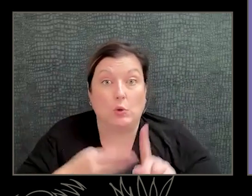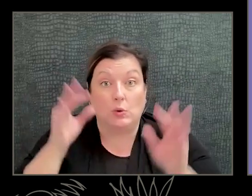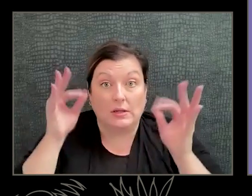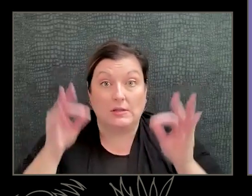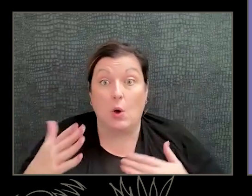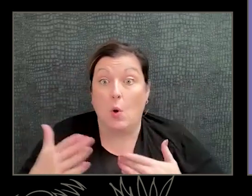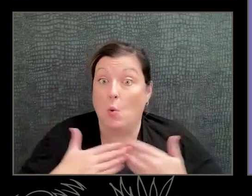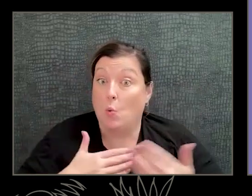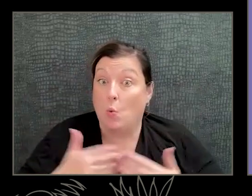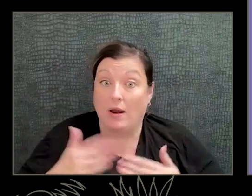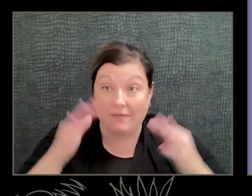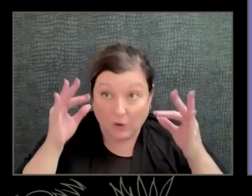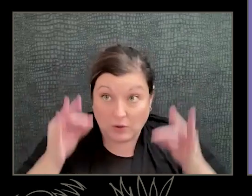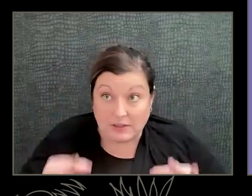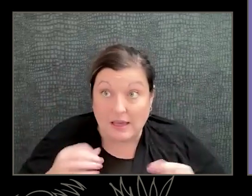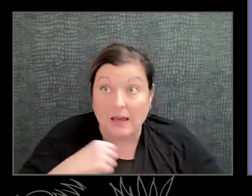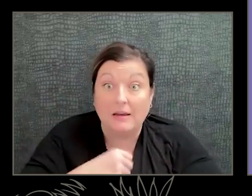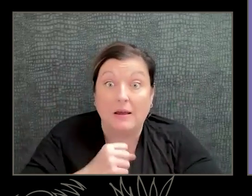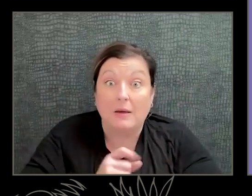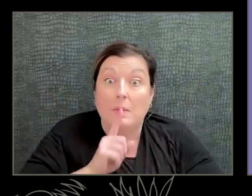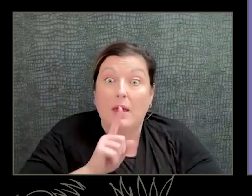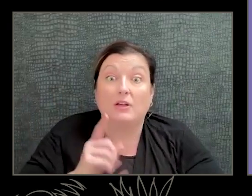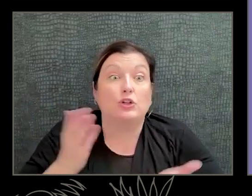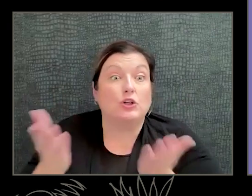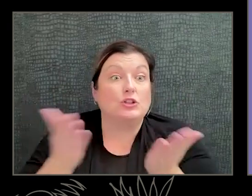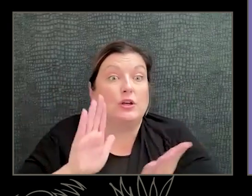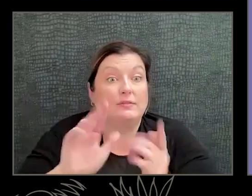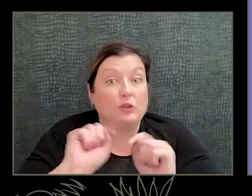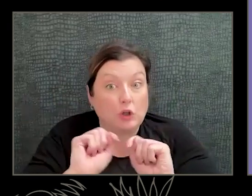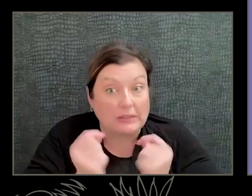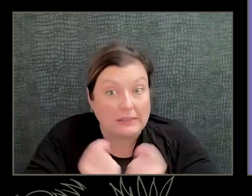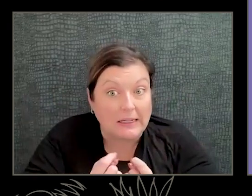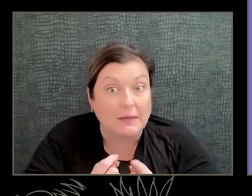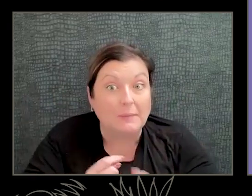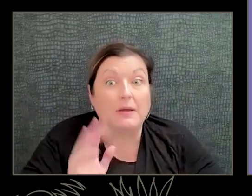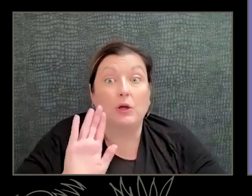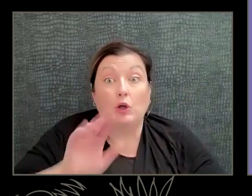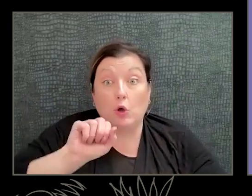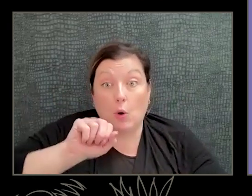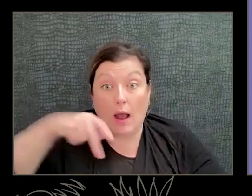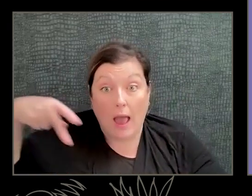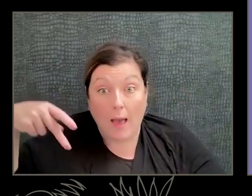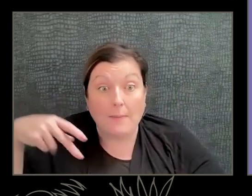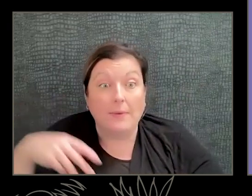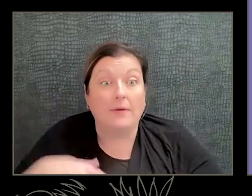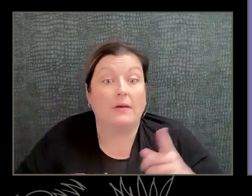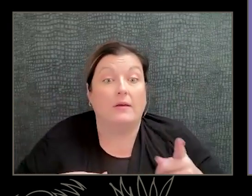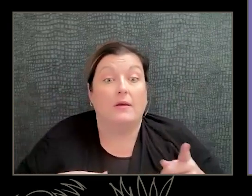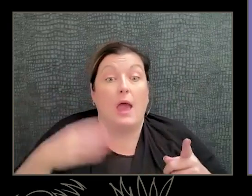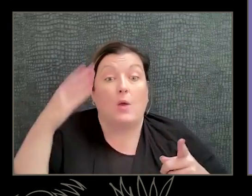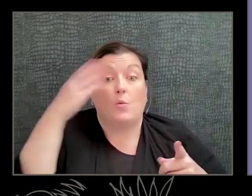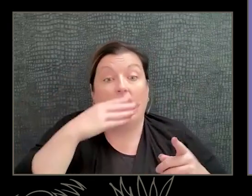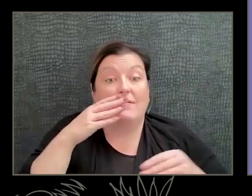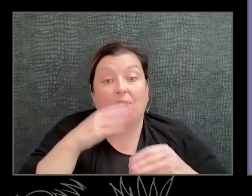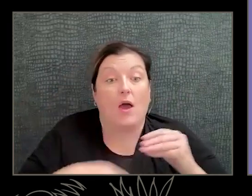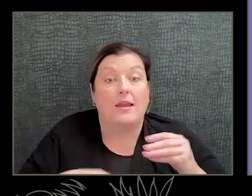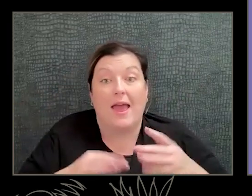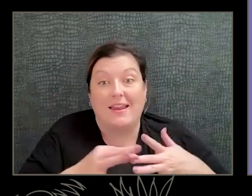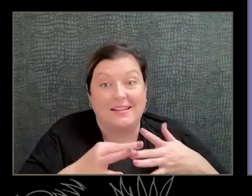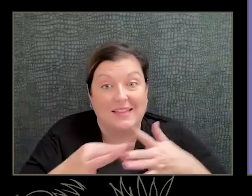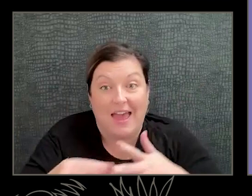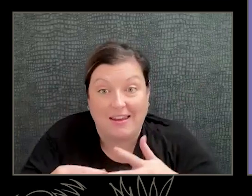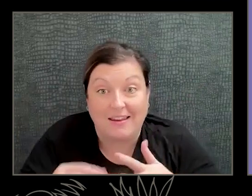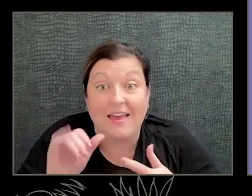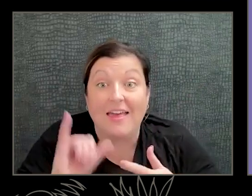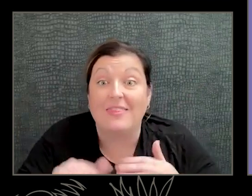you choose, just make sure that it serves your team, make sure that it serves your app, and where front end is headed. That's how we